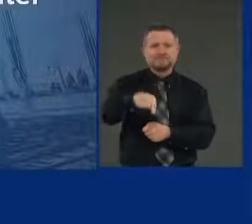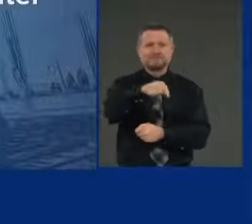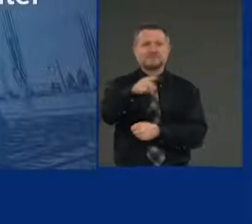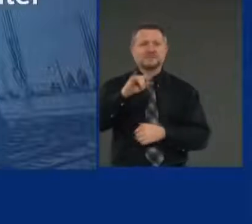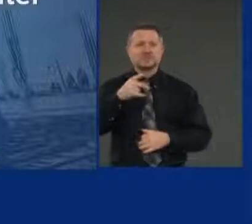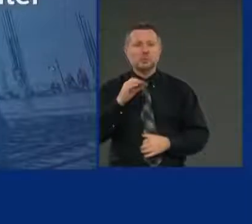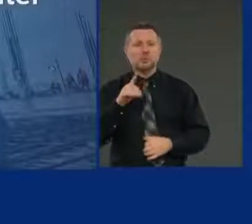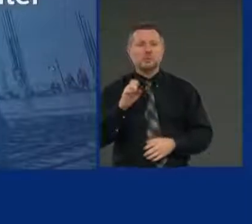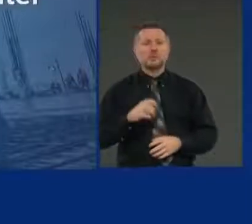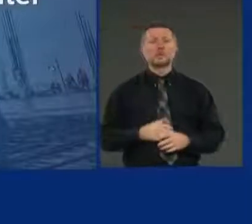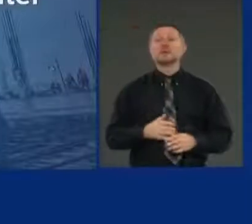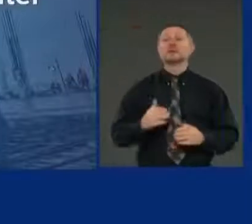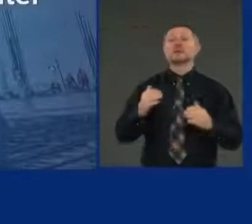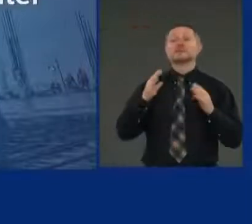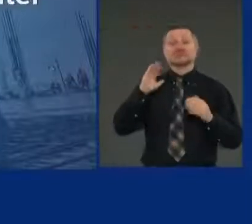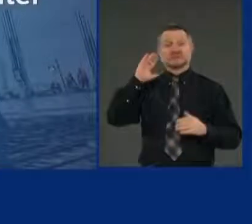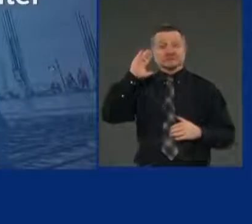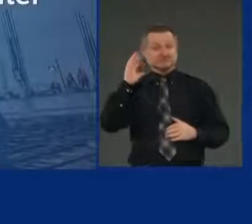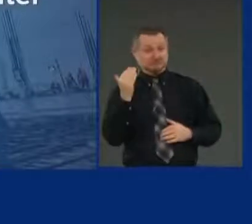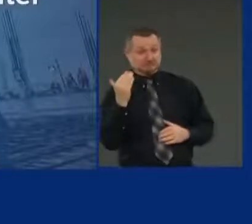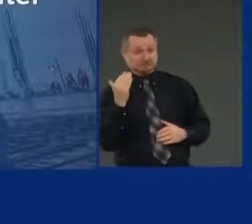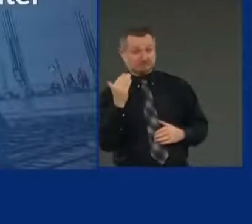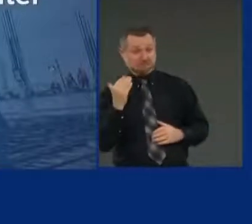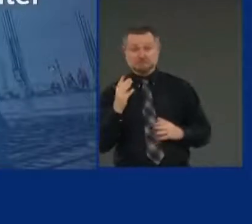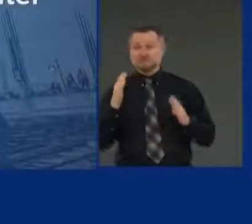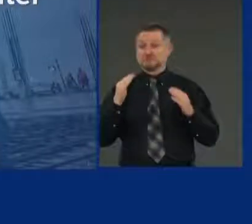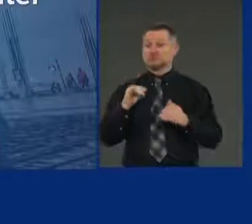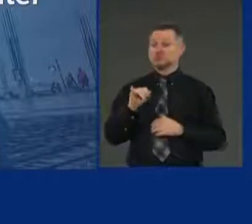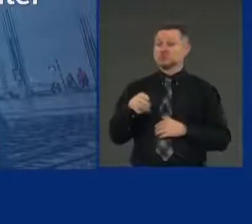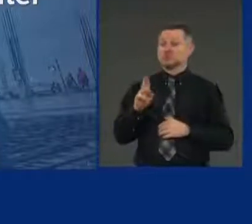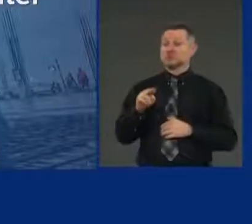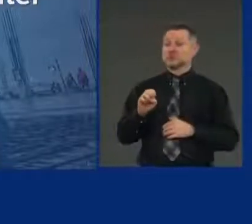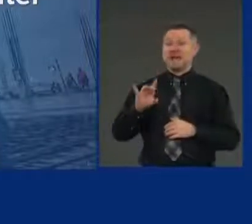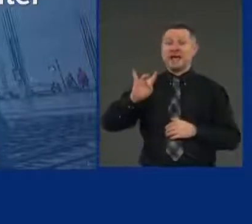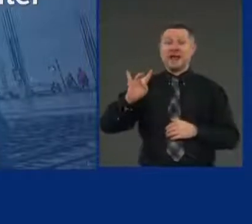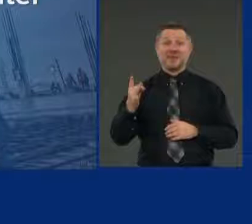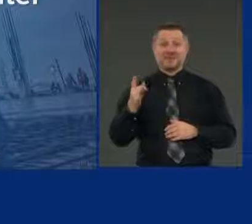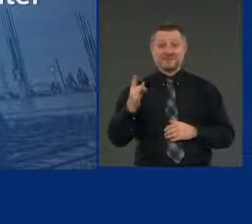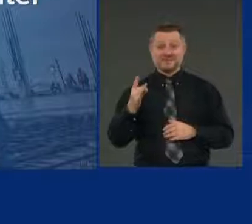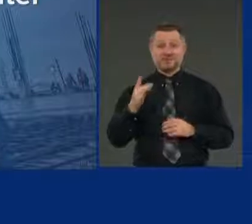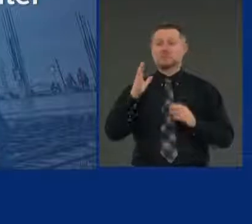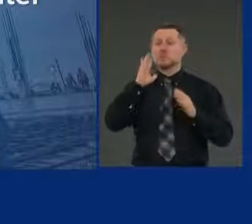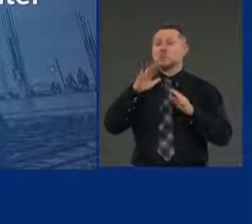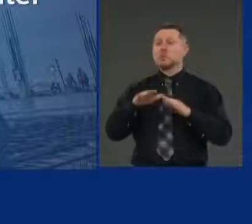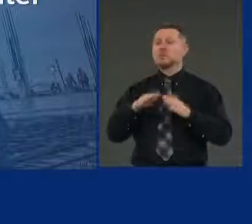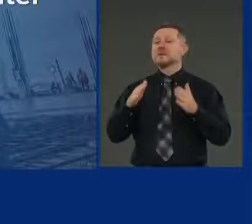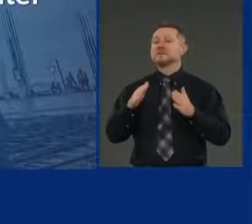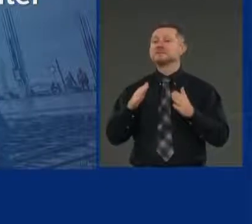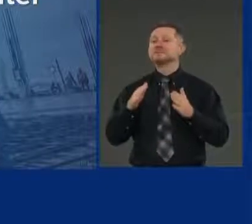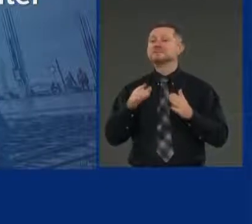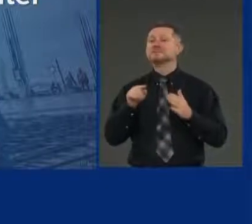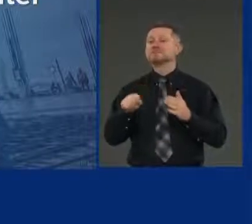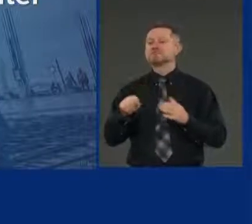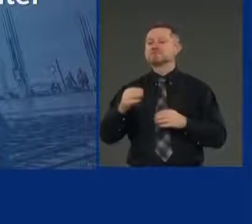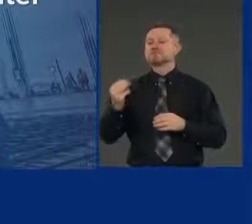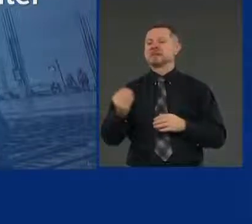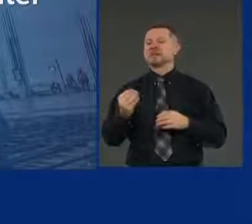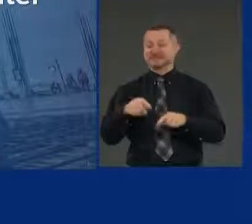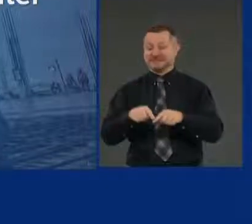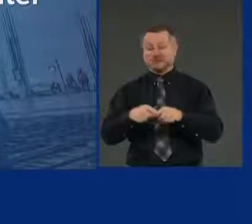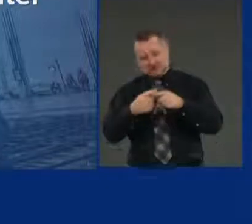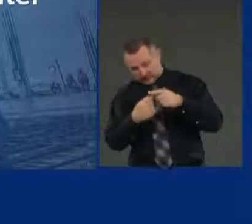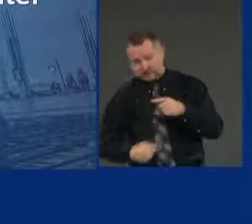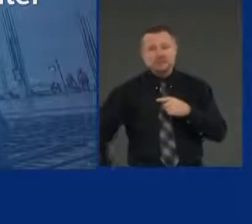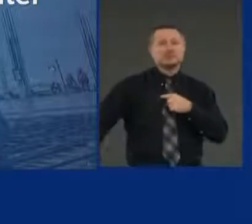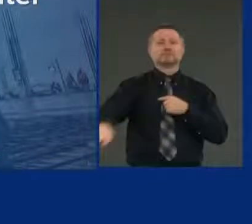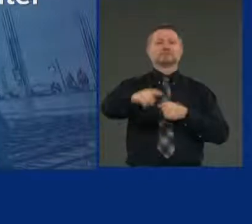open. We are on track to open on June 8th, which is 1 week from Monday. And next week,